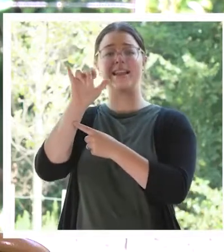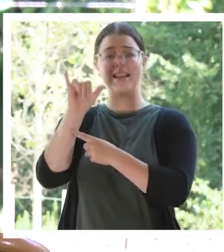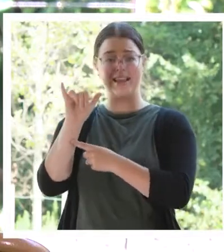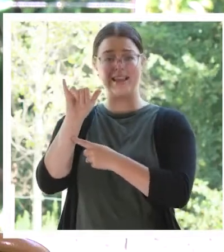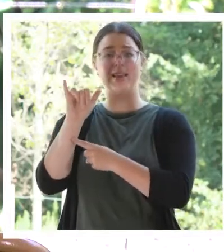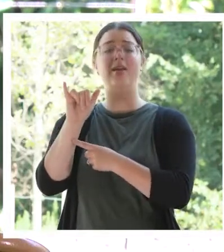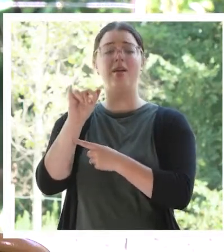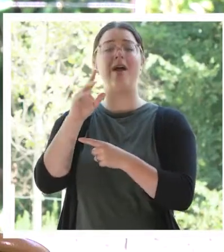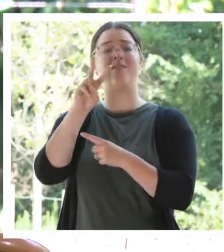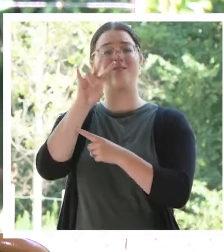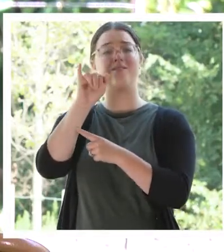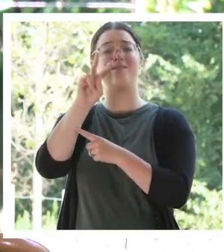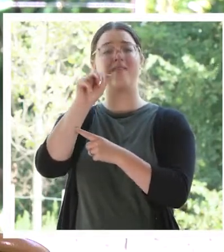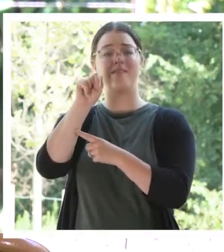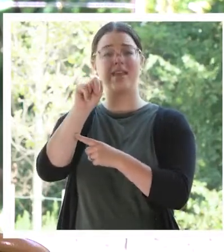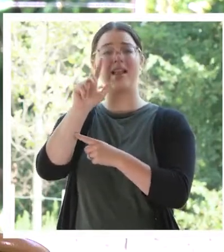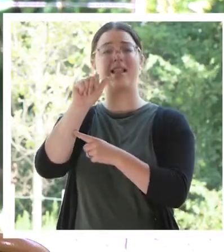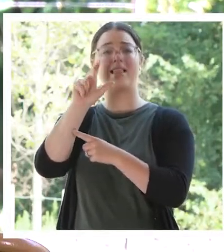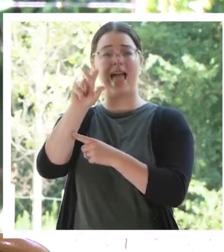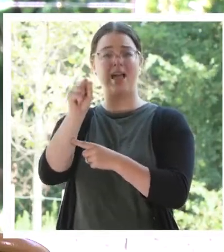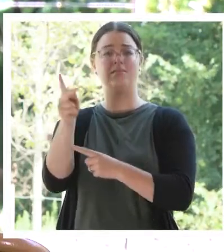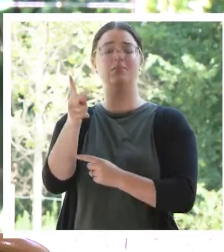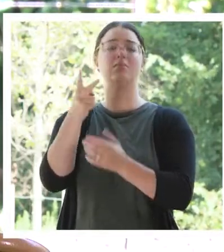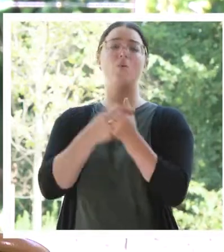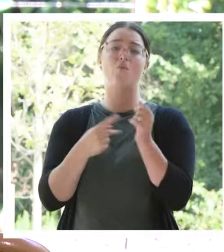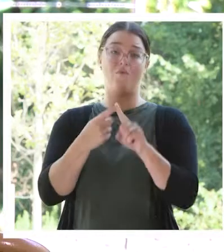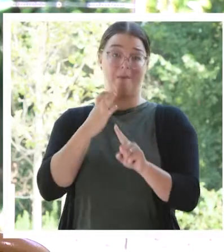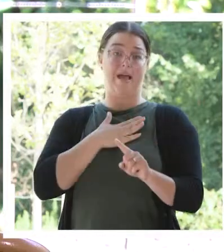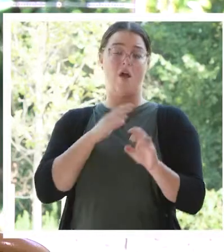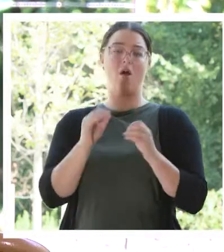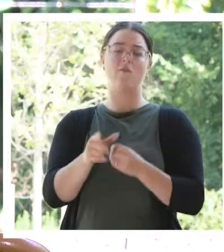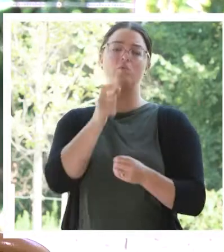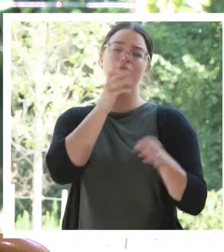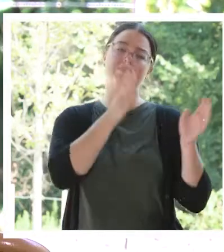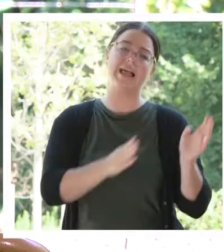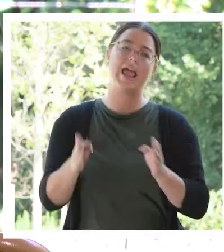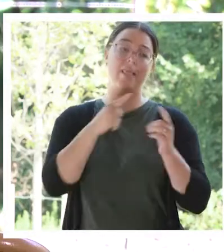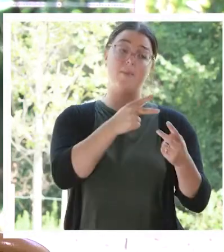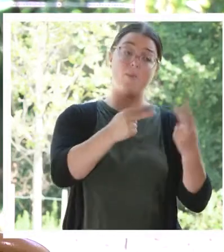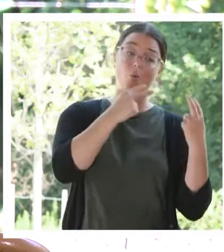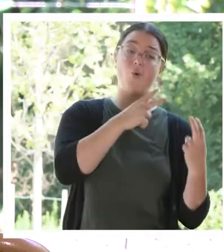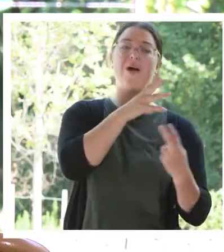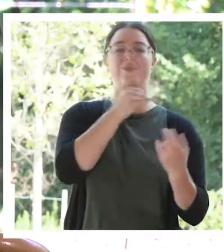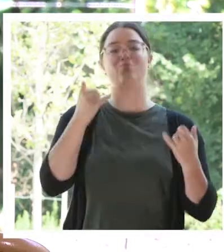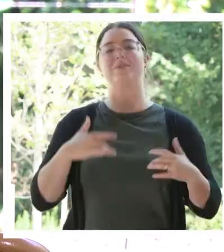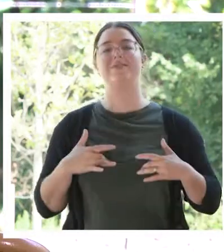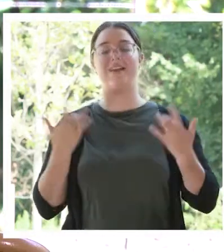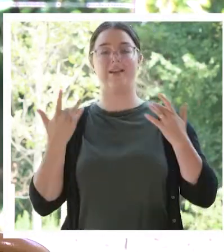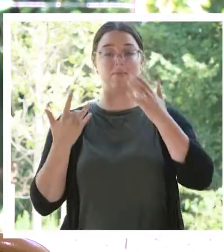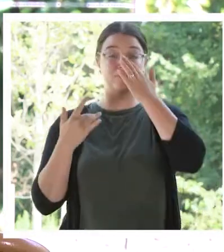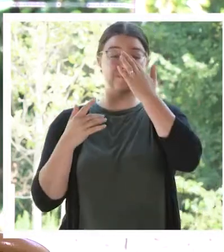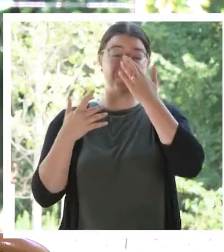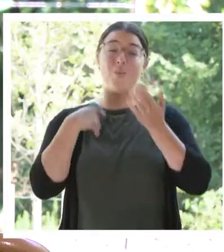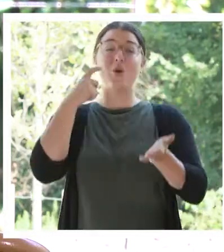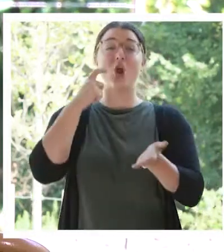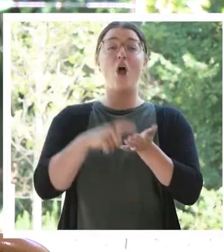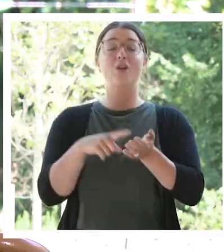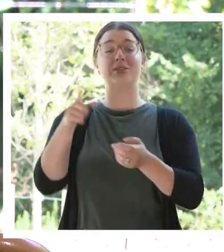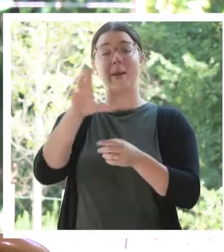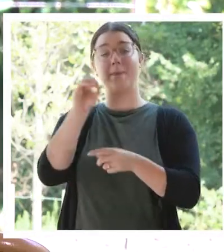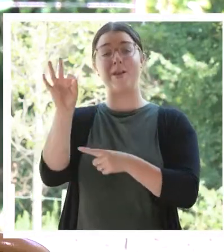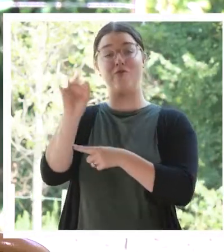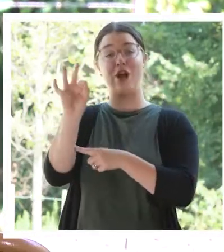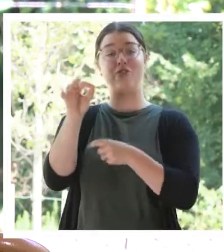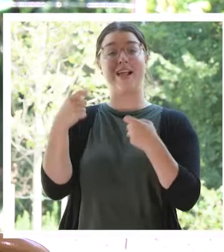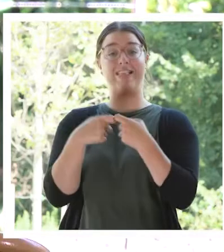instrumental in planning this memorial and today's event. And I want to acknowledge Frederick Electric. They'll be installing lights along the pathway once the